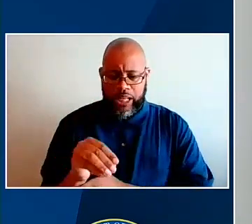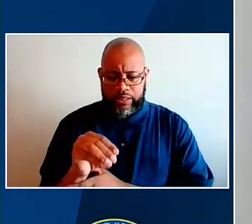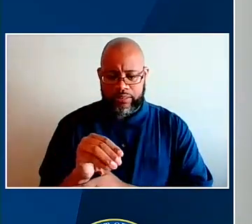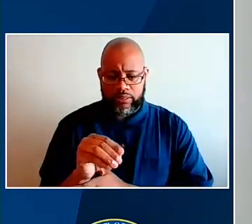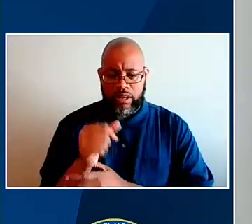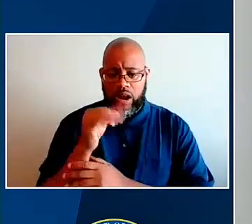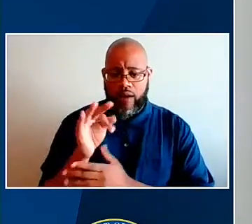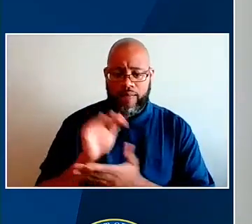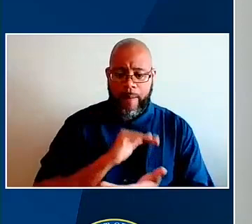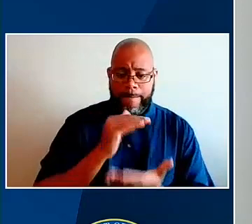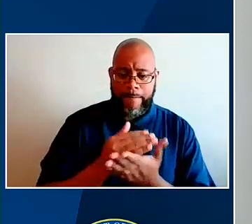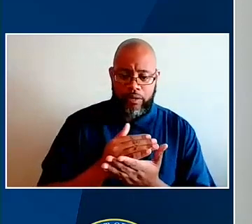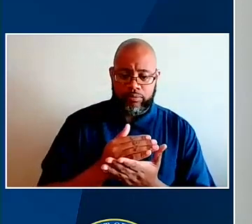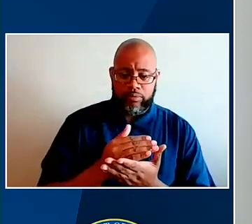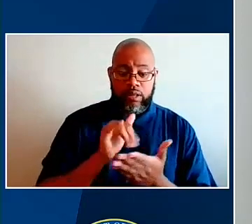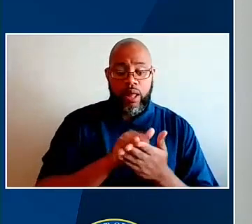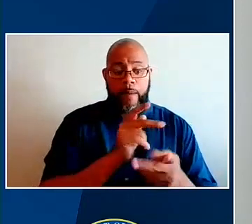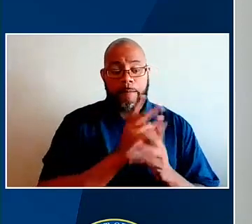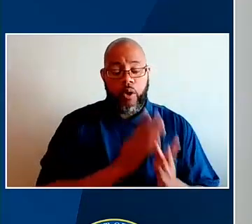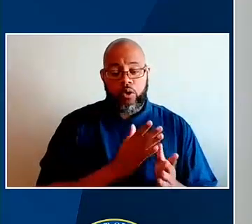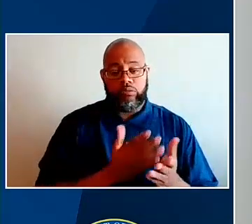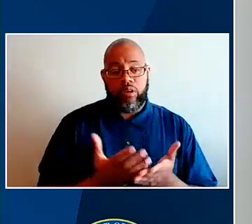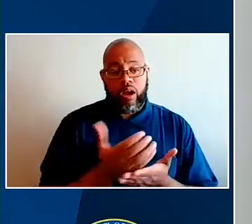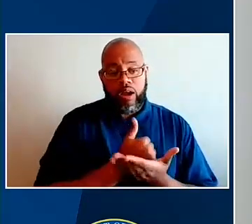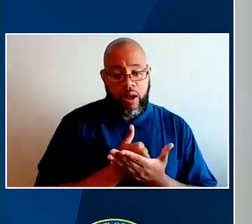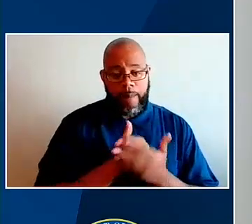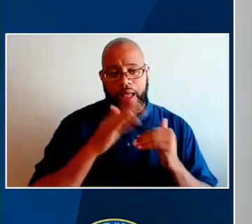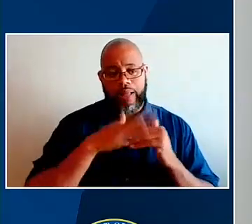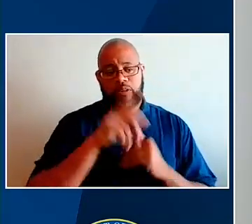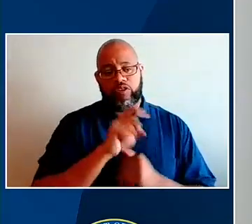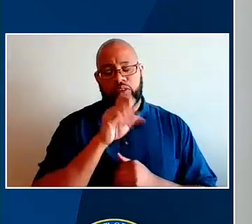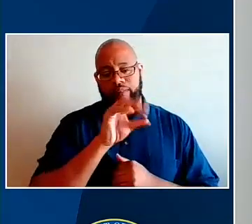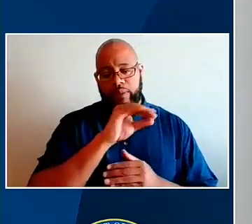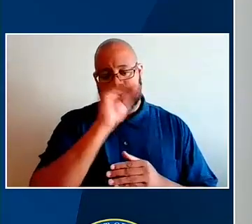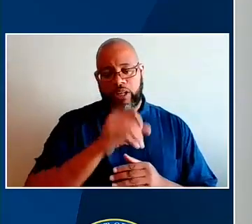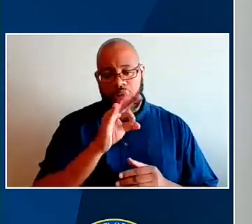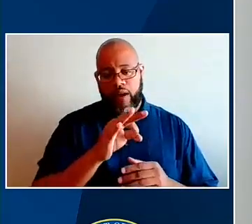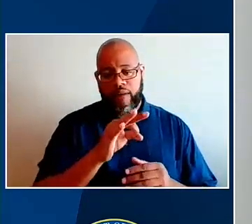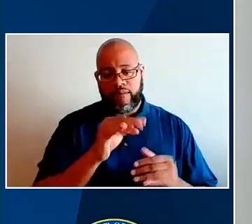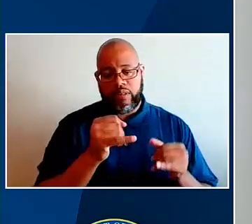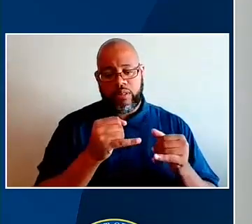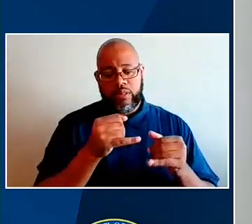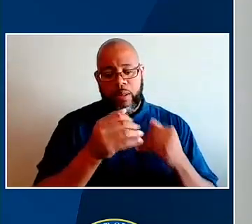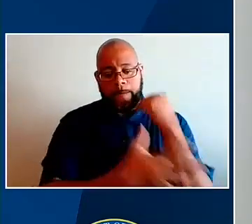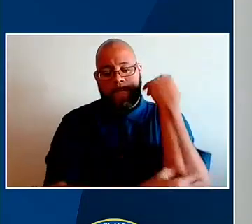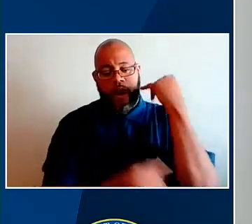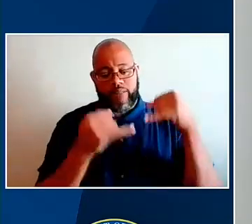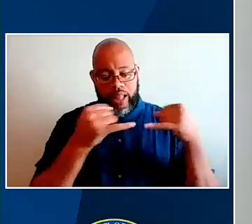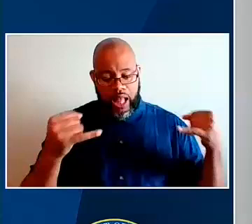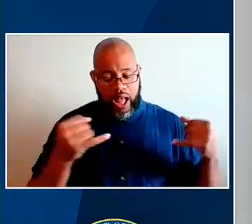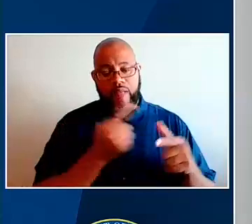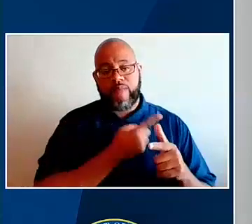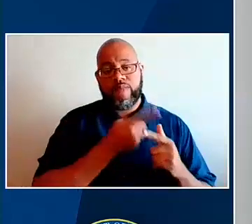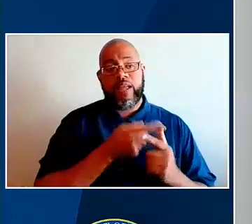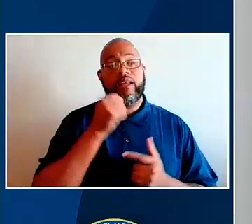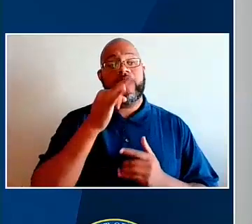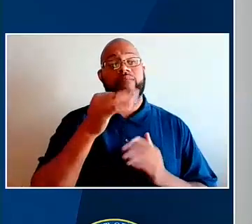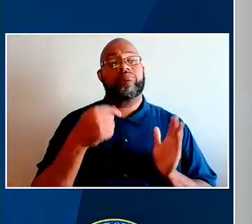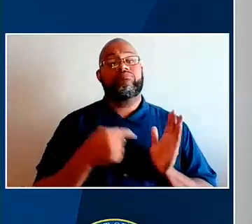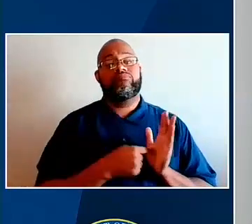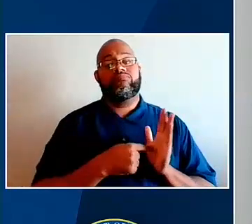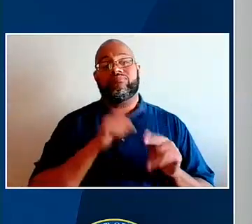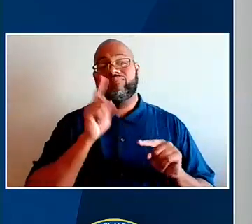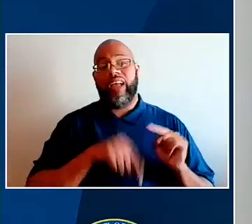the amount by which the borrower's income exceeds 150% of the poverty line. And then if the debtor